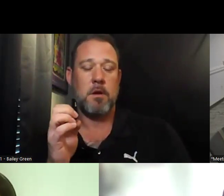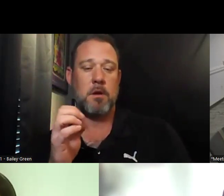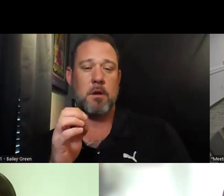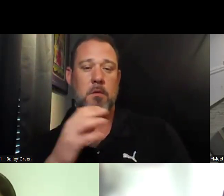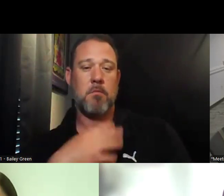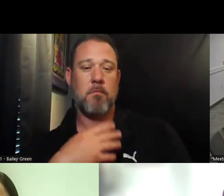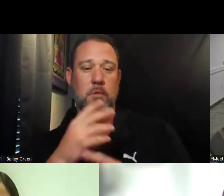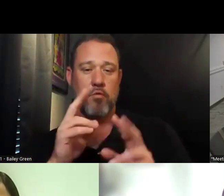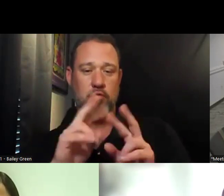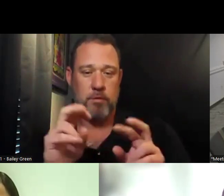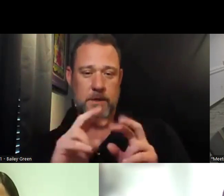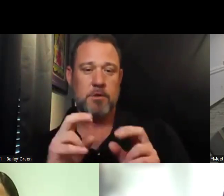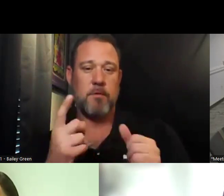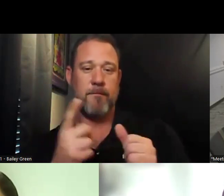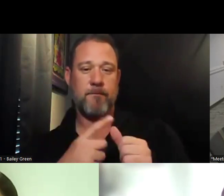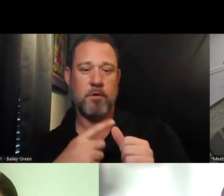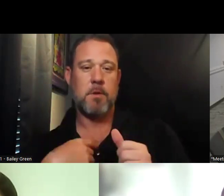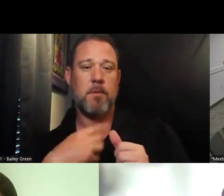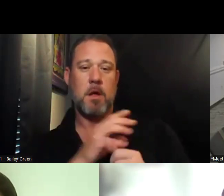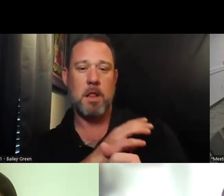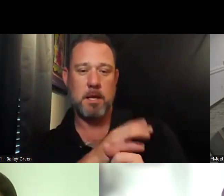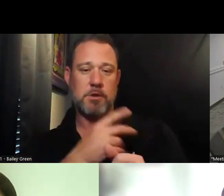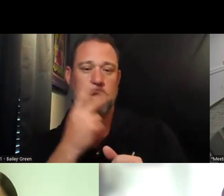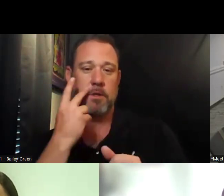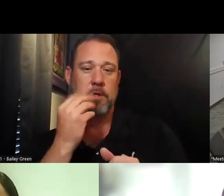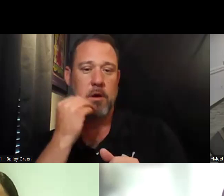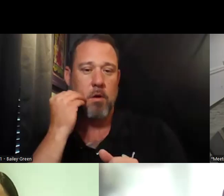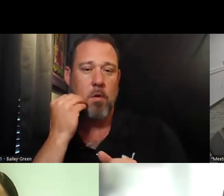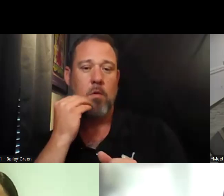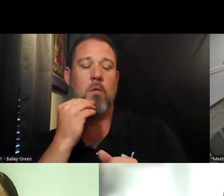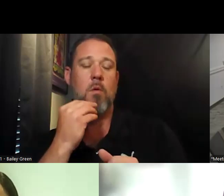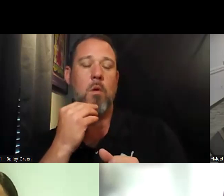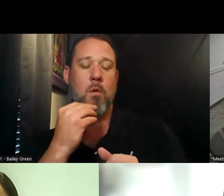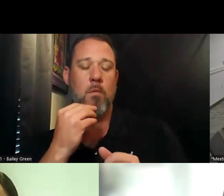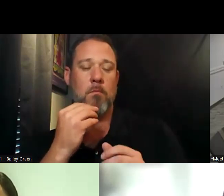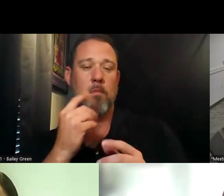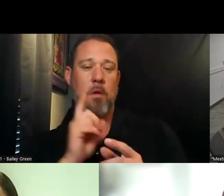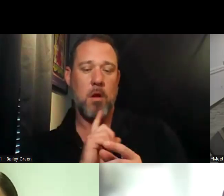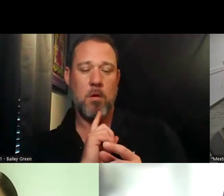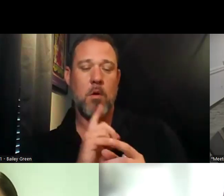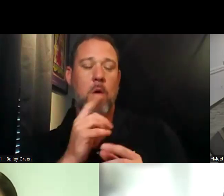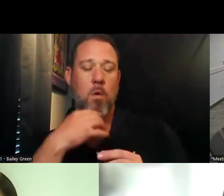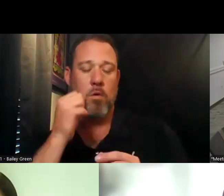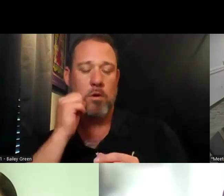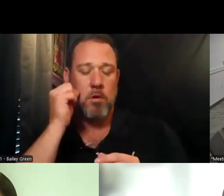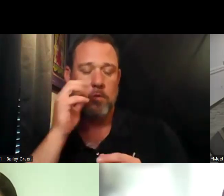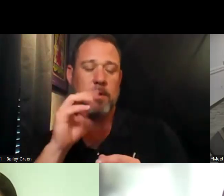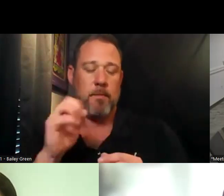I'm a researcher, but first and foremost, I'm a clinician and seeing homebound older adults. And so had many people with MSSP, which is fantastic.